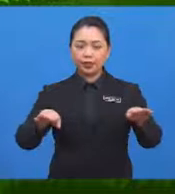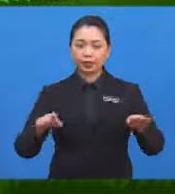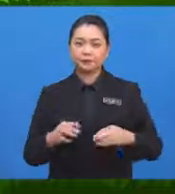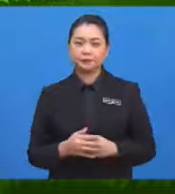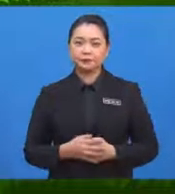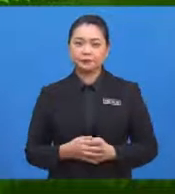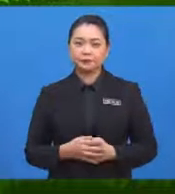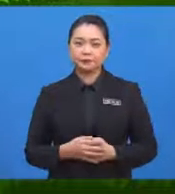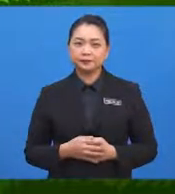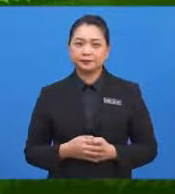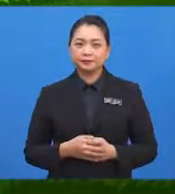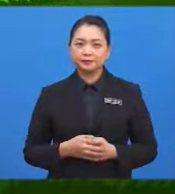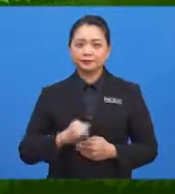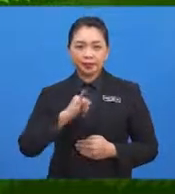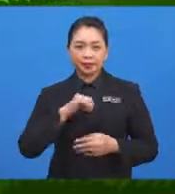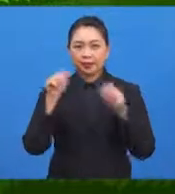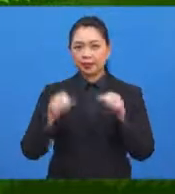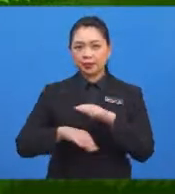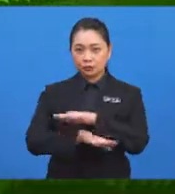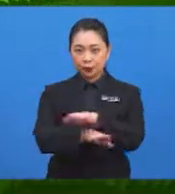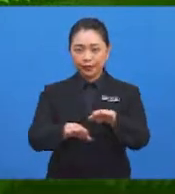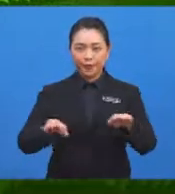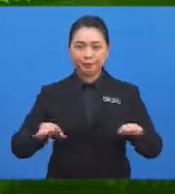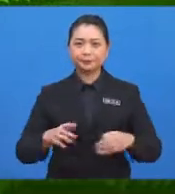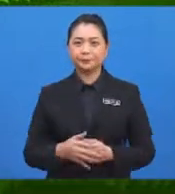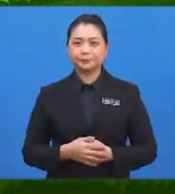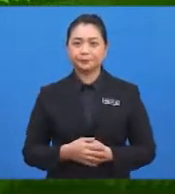swim, swim, swim, swim, swim, swim, I can swim.